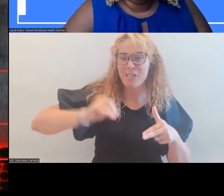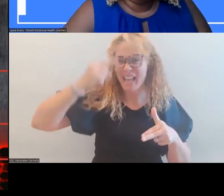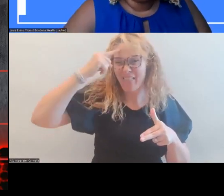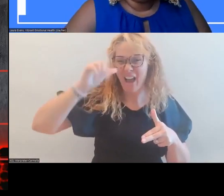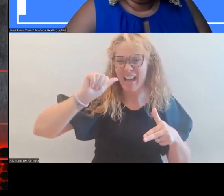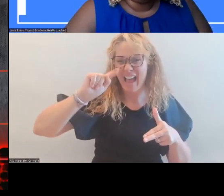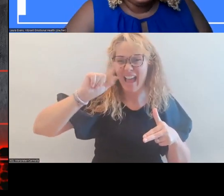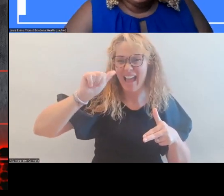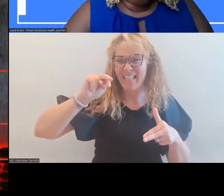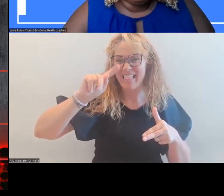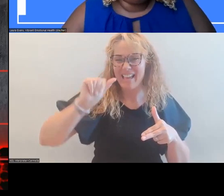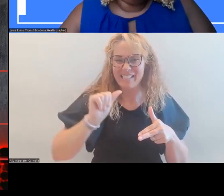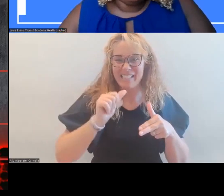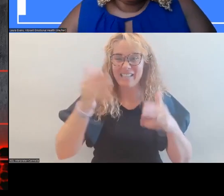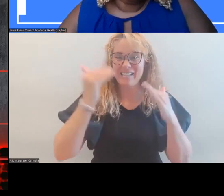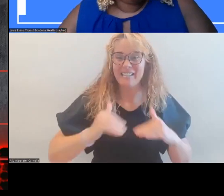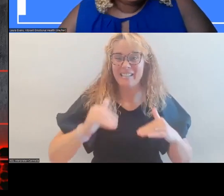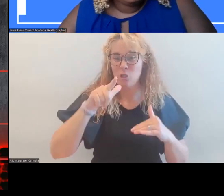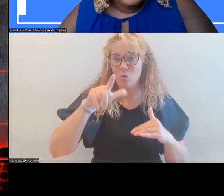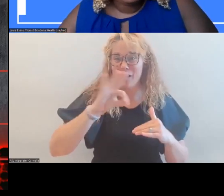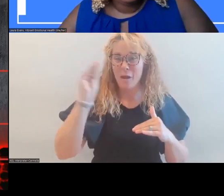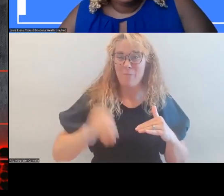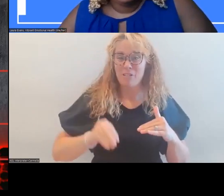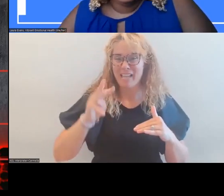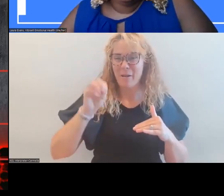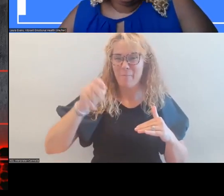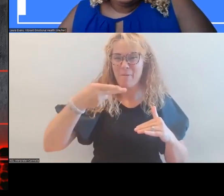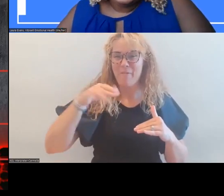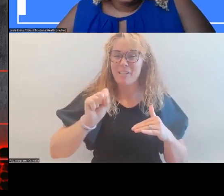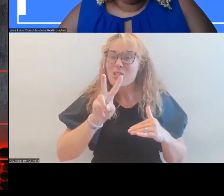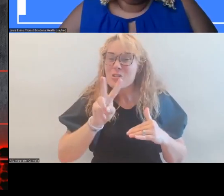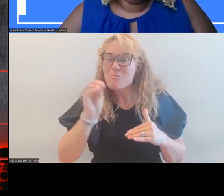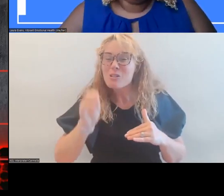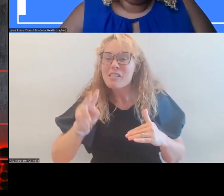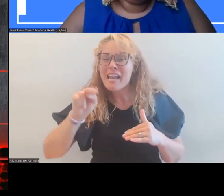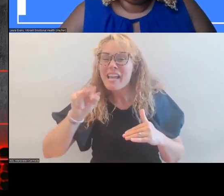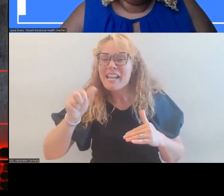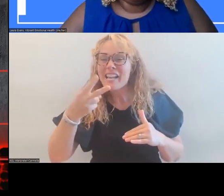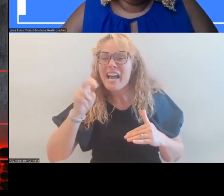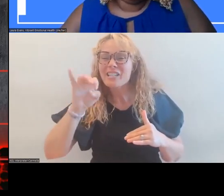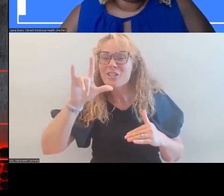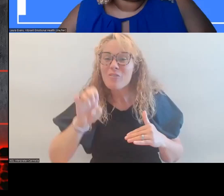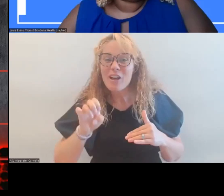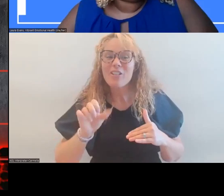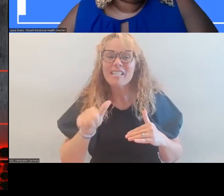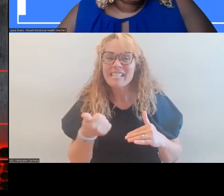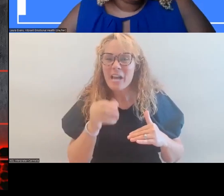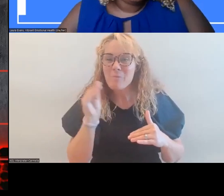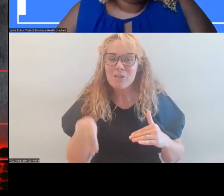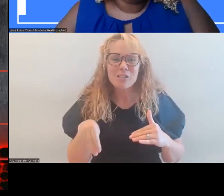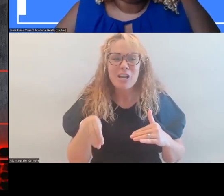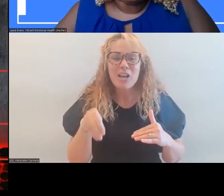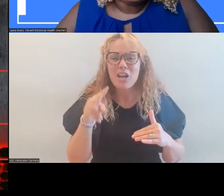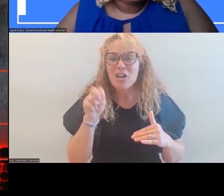got 29% with Memphis, 2% Nashville, and 10% New Orleans, or Nolans, I